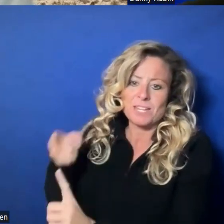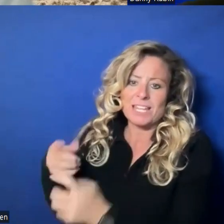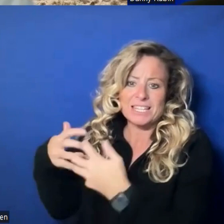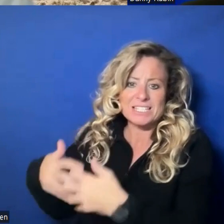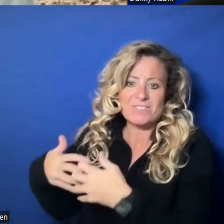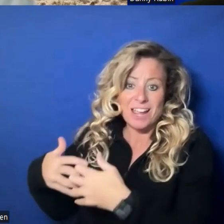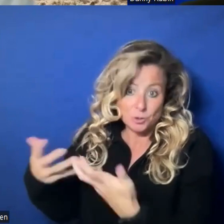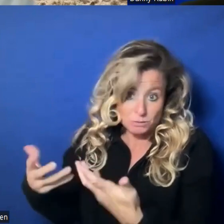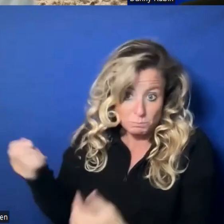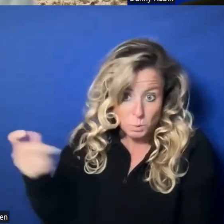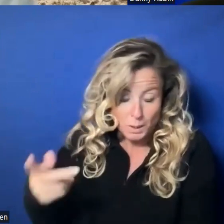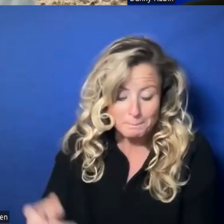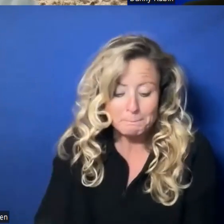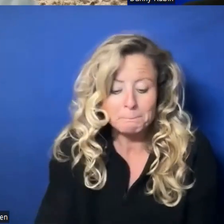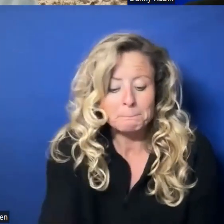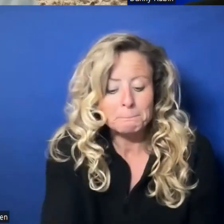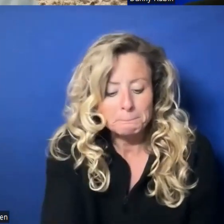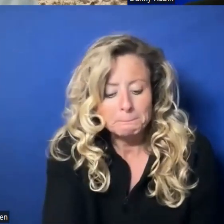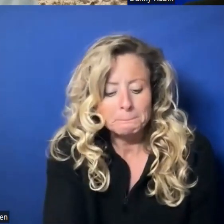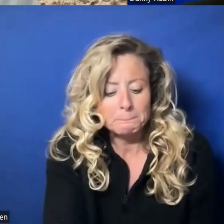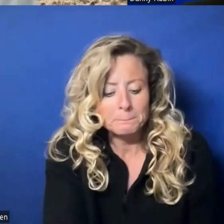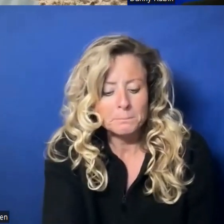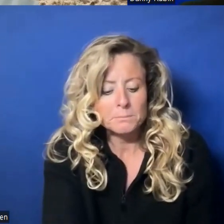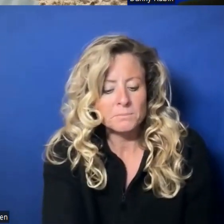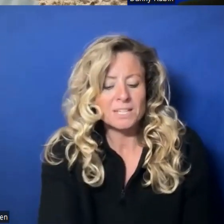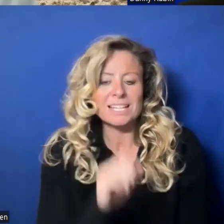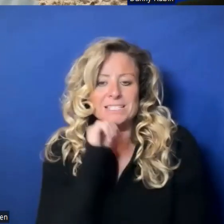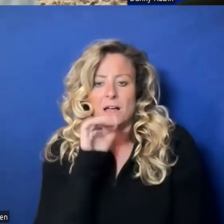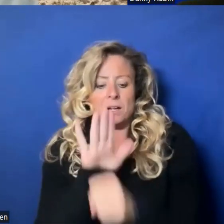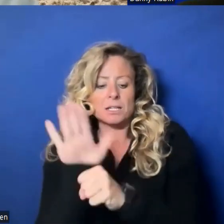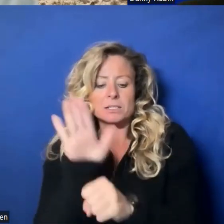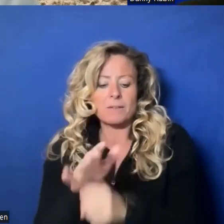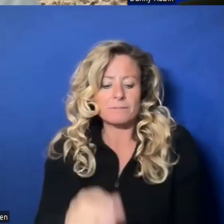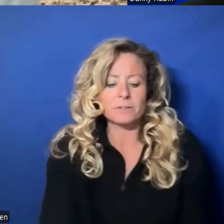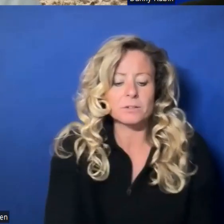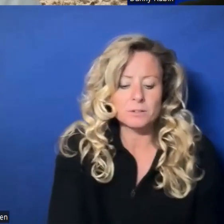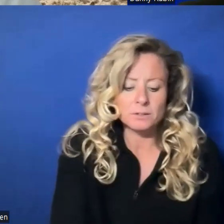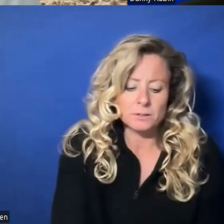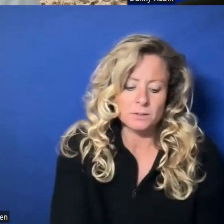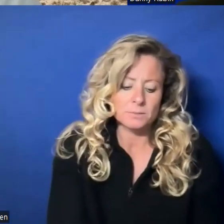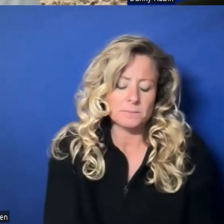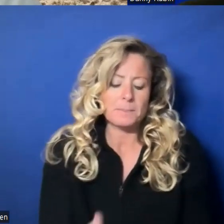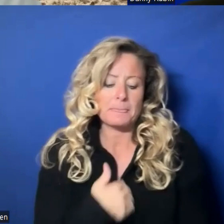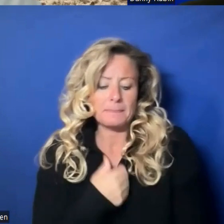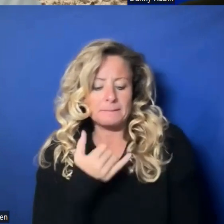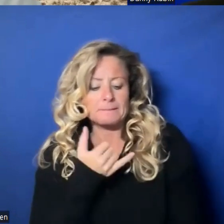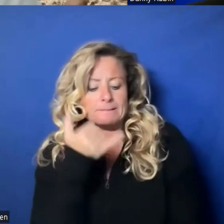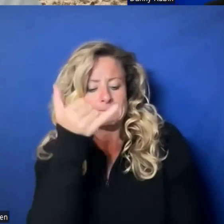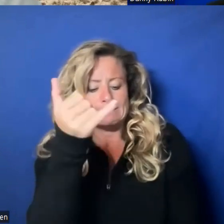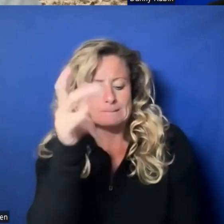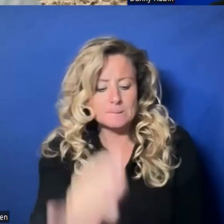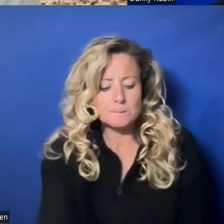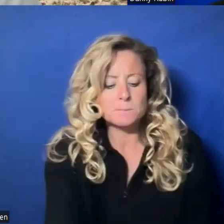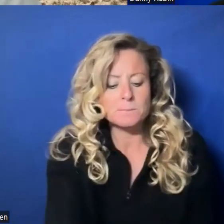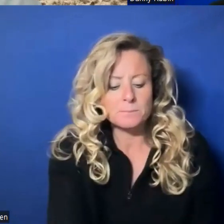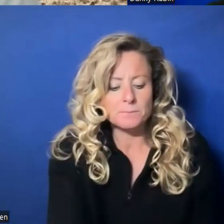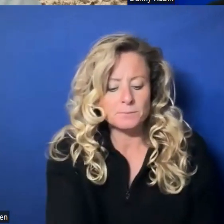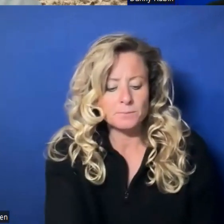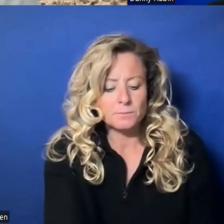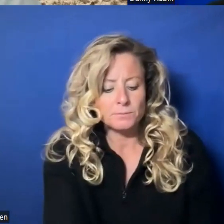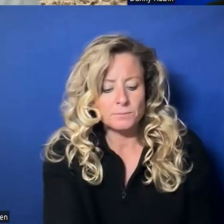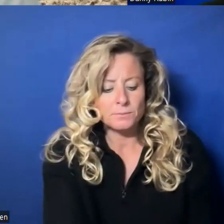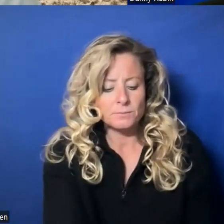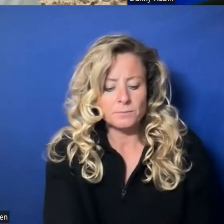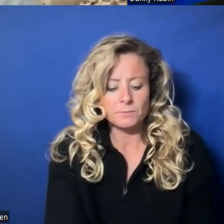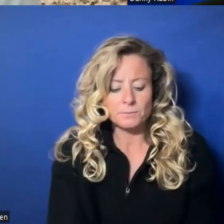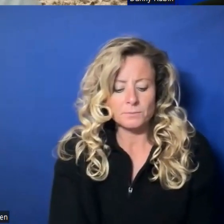okay? So this is not enough because according to the worldwide